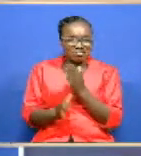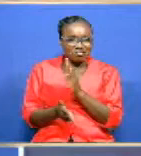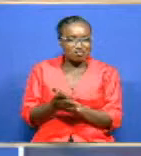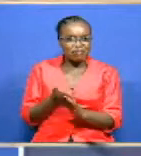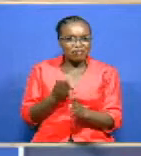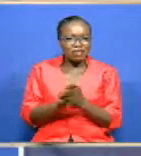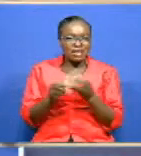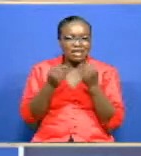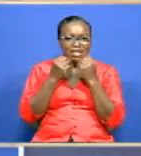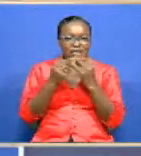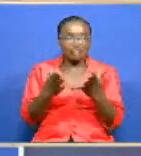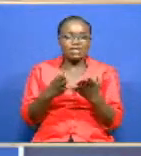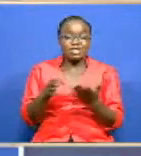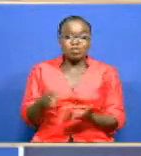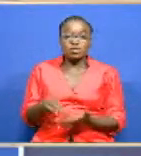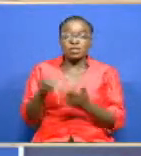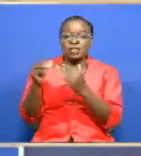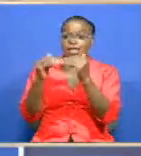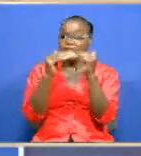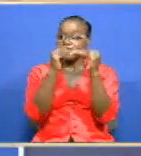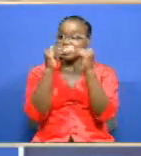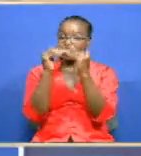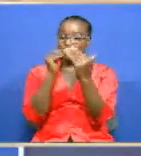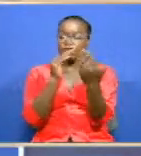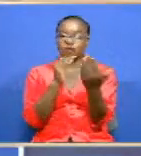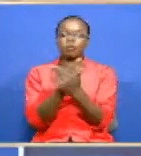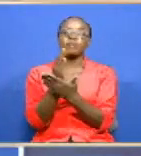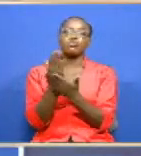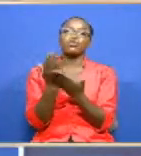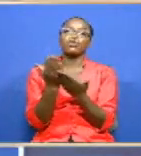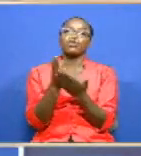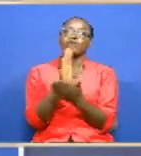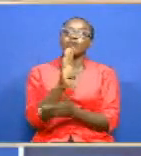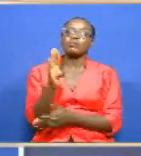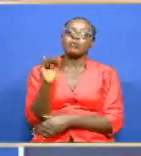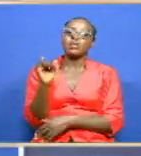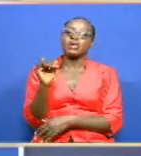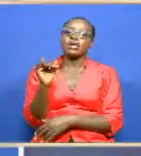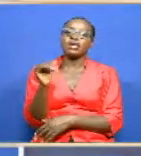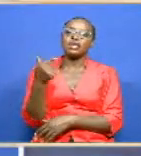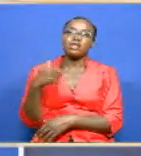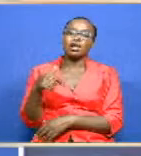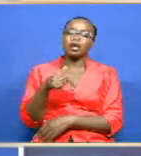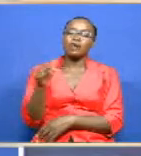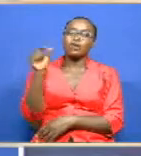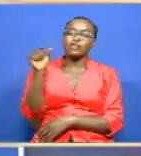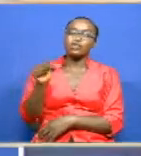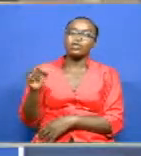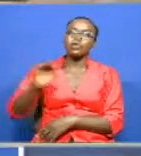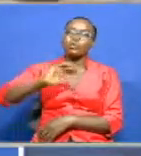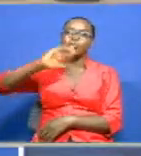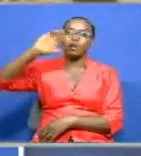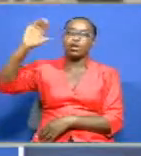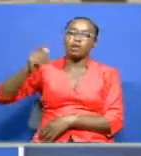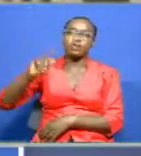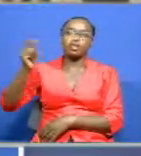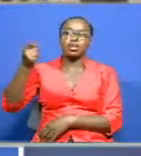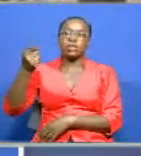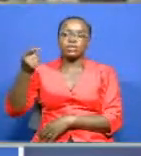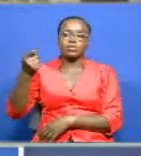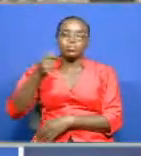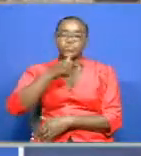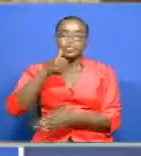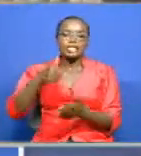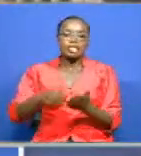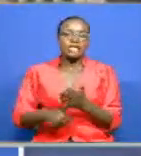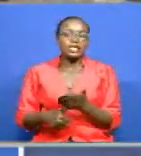matters BBI, particularly the level of approval rating of BBI in our region of Mount Kenya. Kang'ata's letter